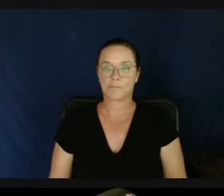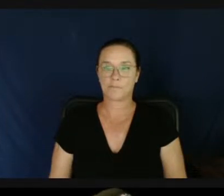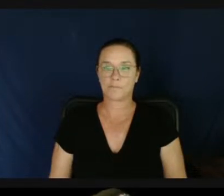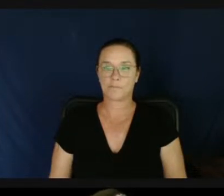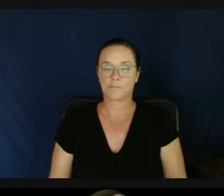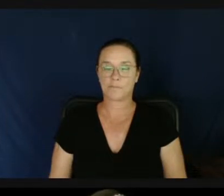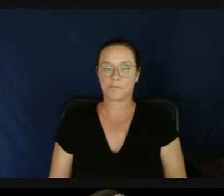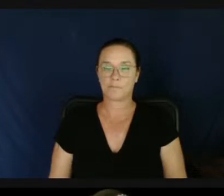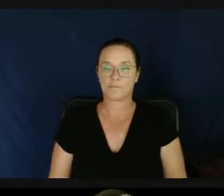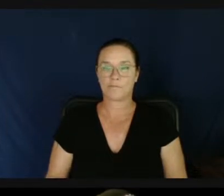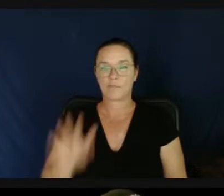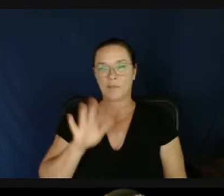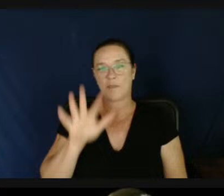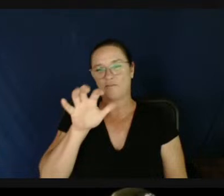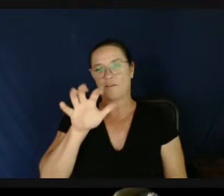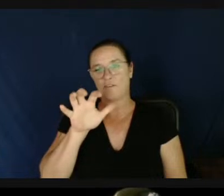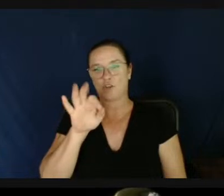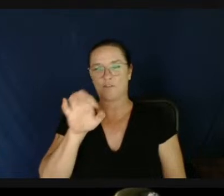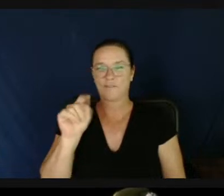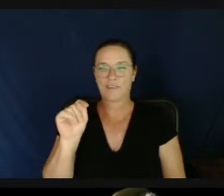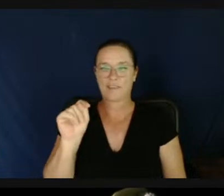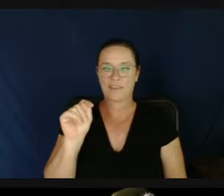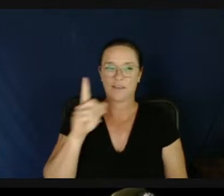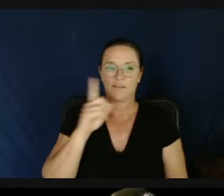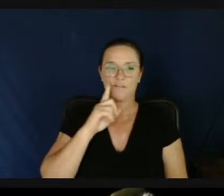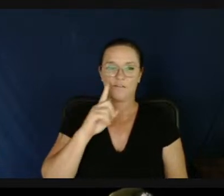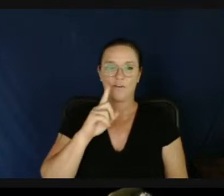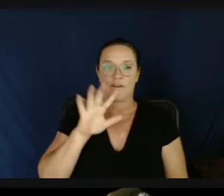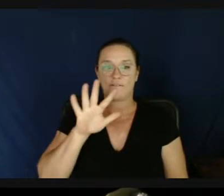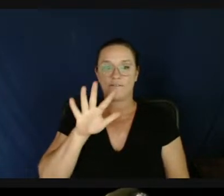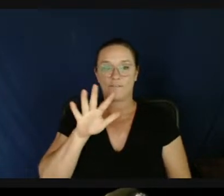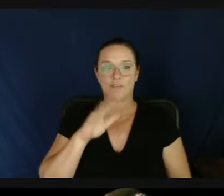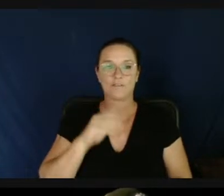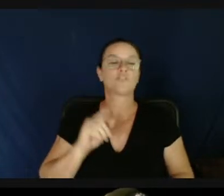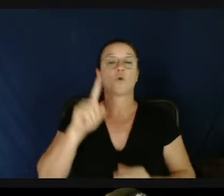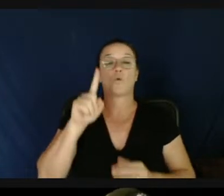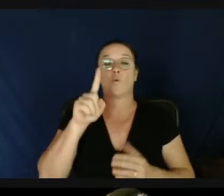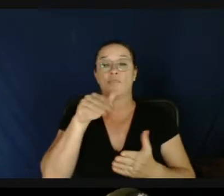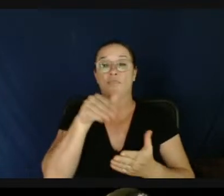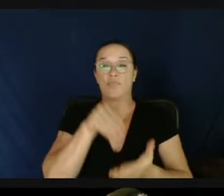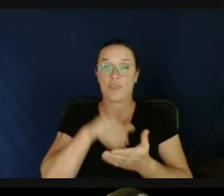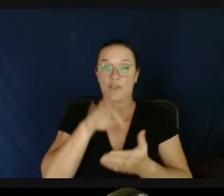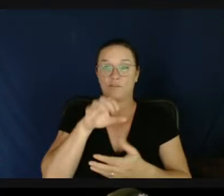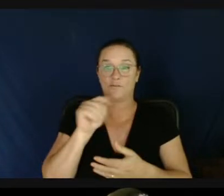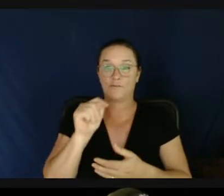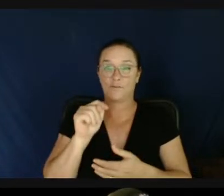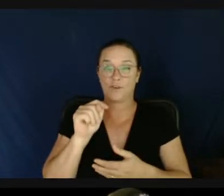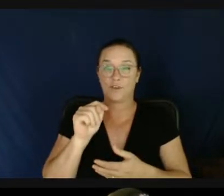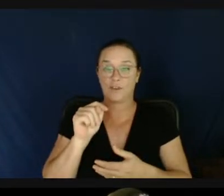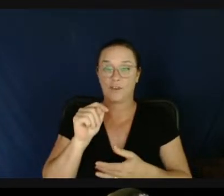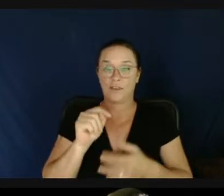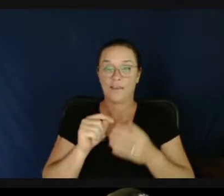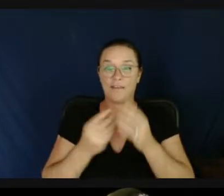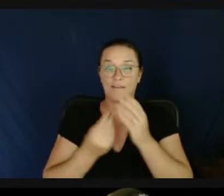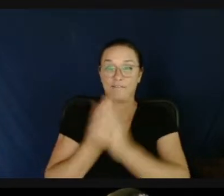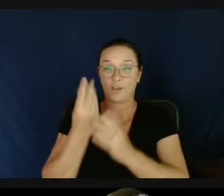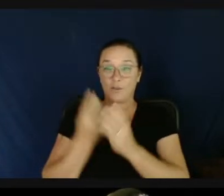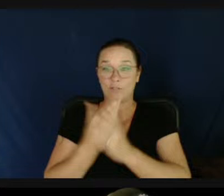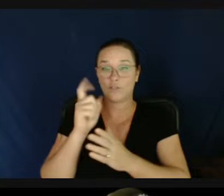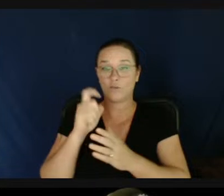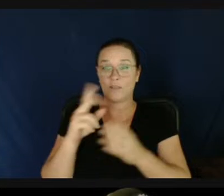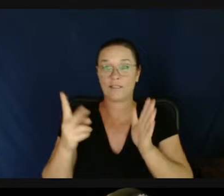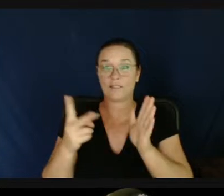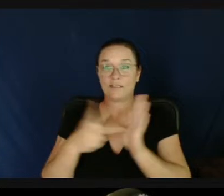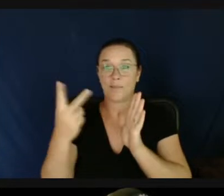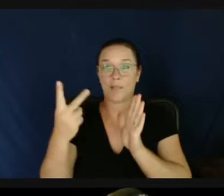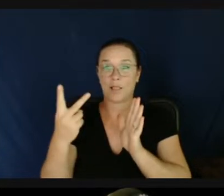feet. So for a 5,000 foot fountain, or I'm sorry, 1,000 foot fountain, we would need to double that. And you'd need to see the